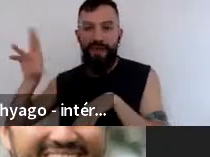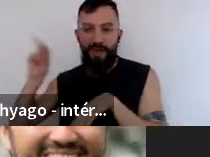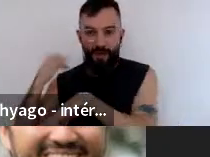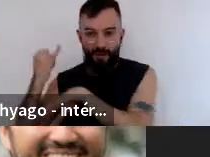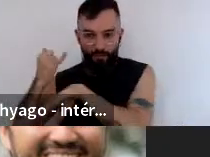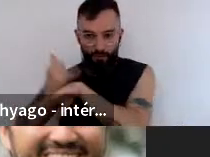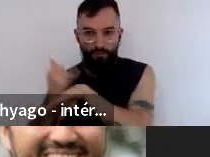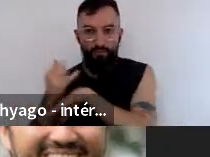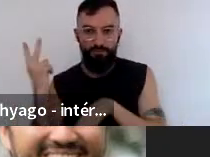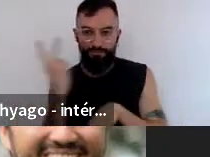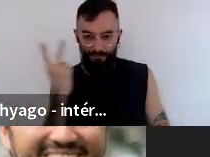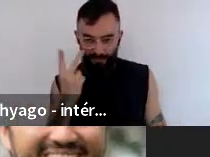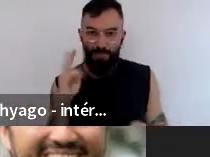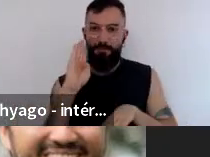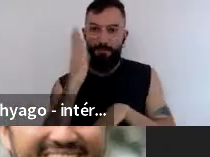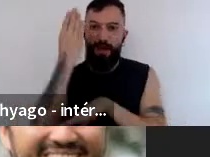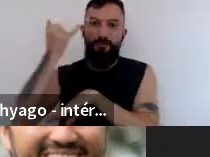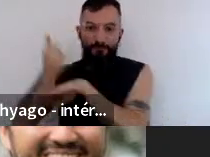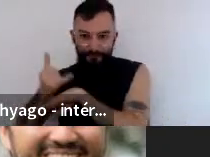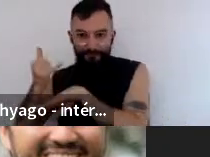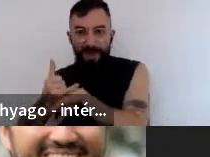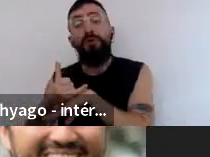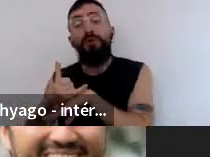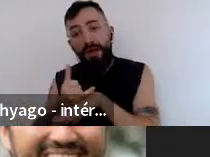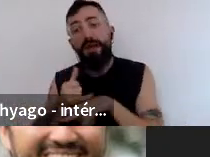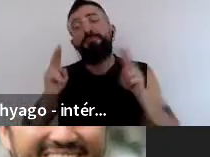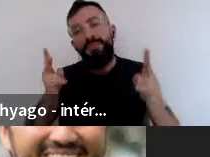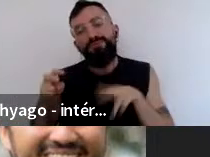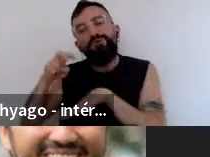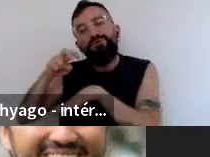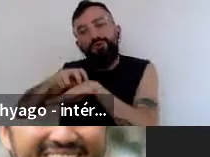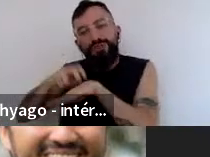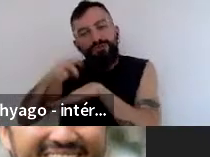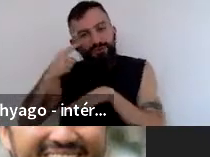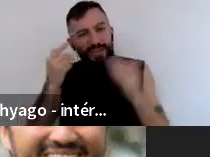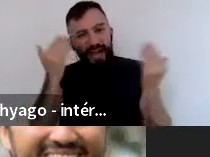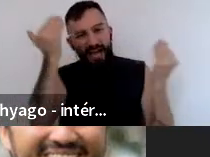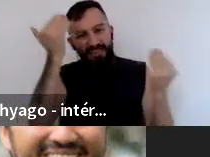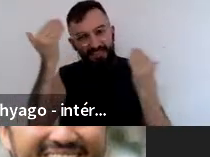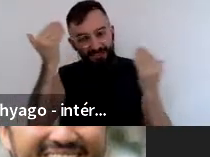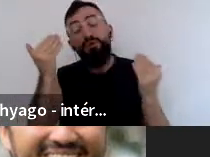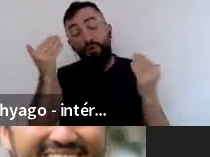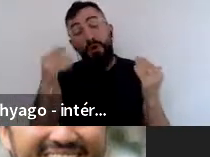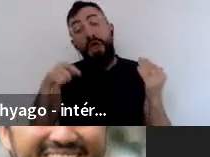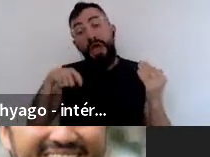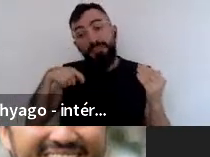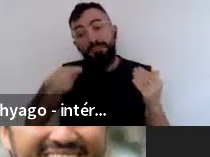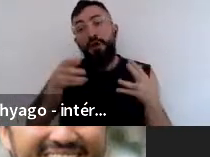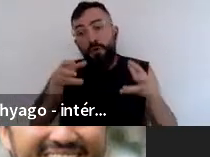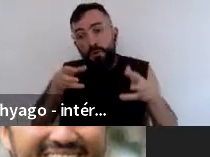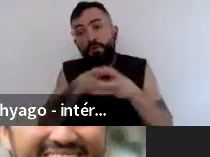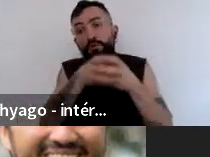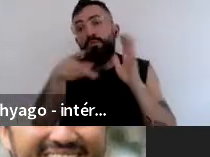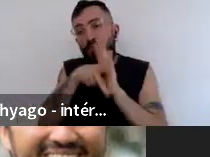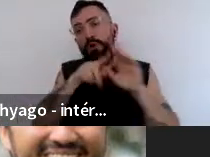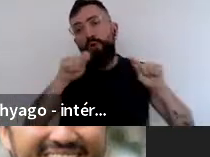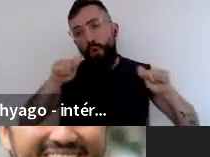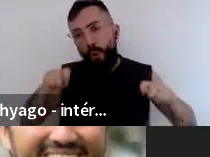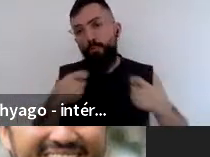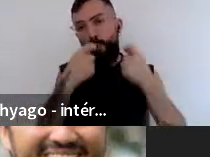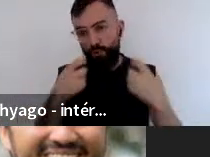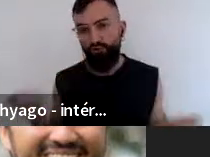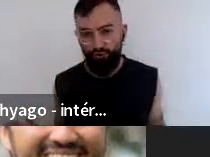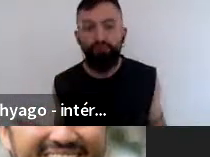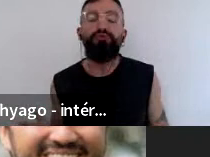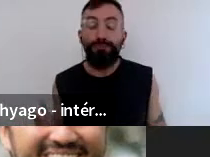And because of that, Souza Jr. analyzes this as a type of compound. And